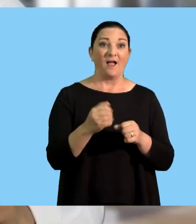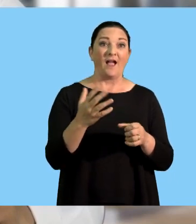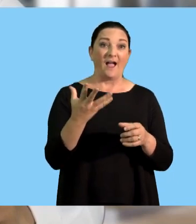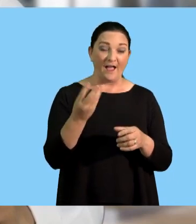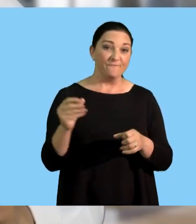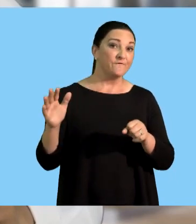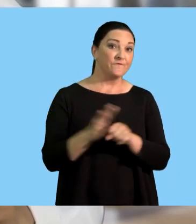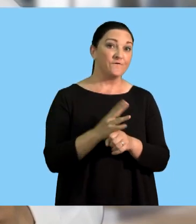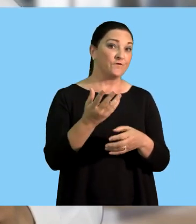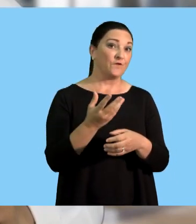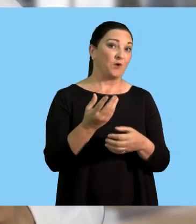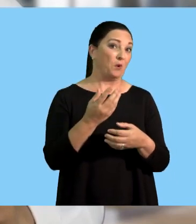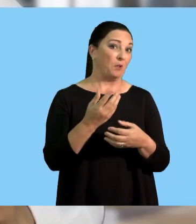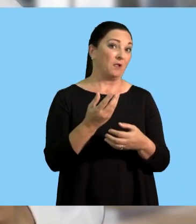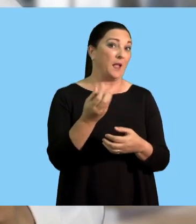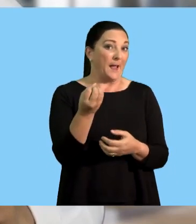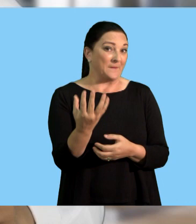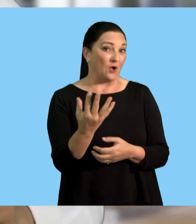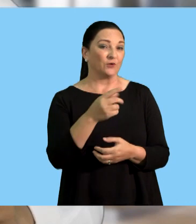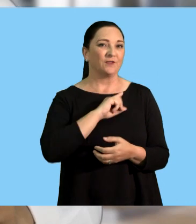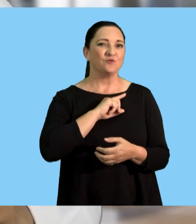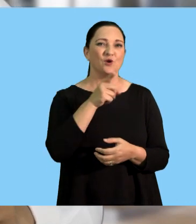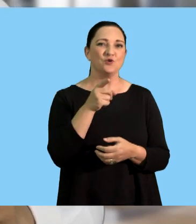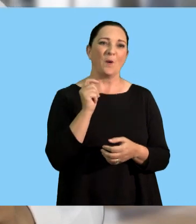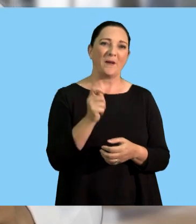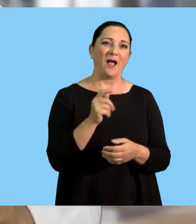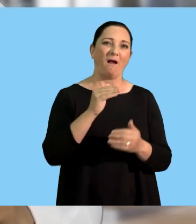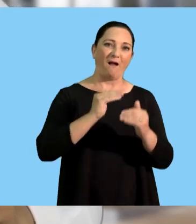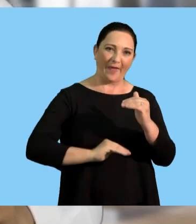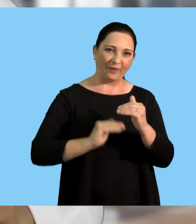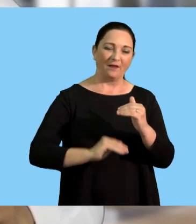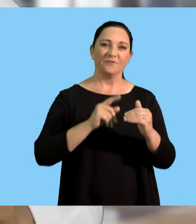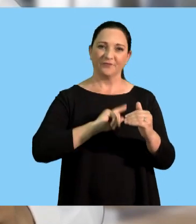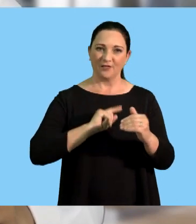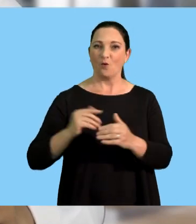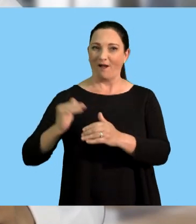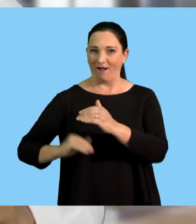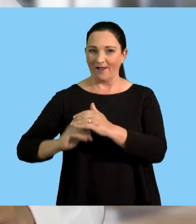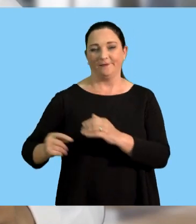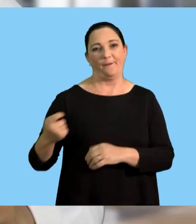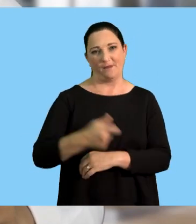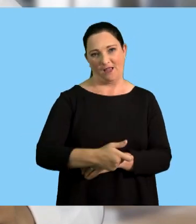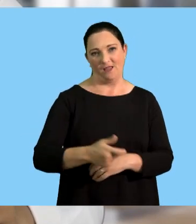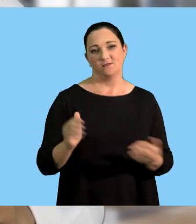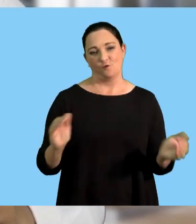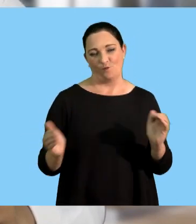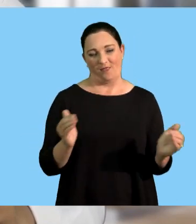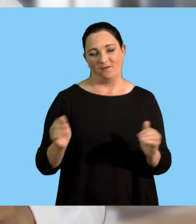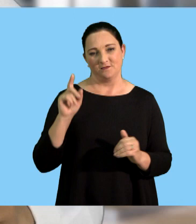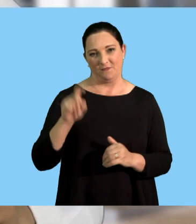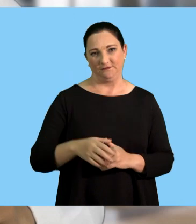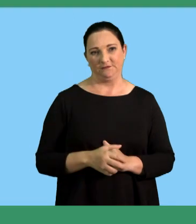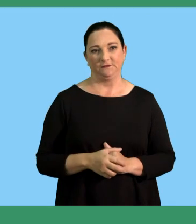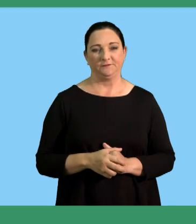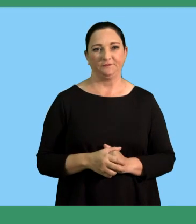the actual stock or the value of the asset you are paying for. So this is how much Top Trader